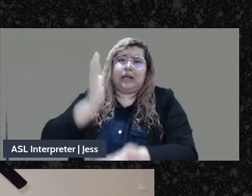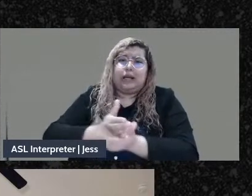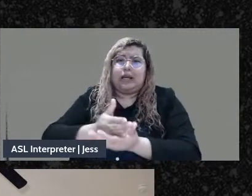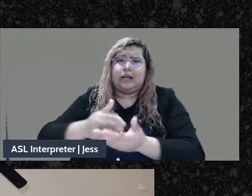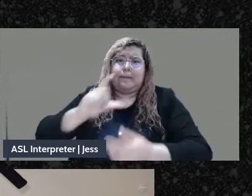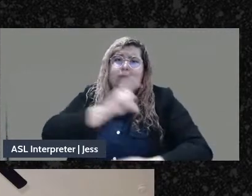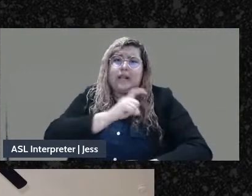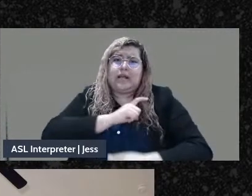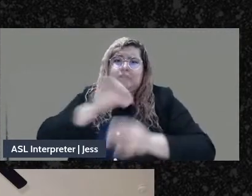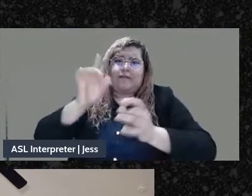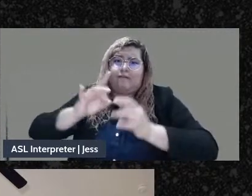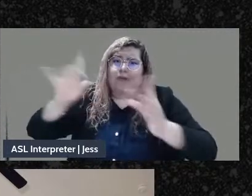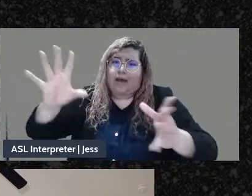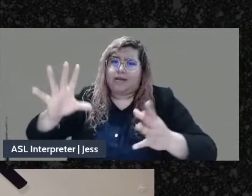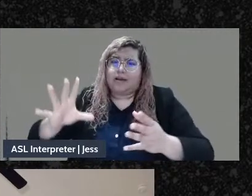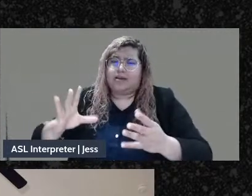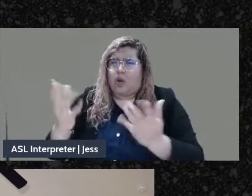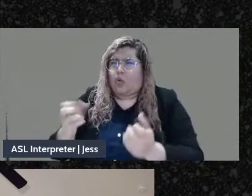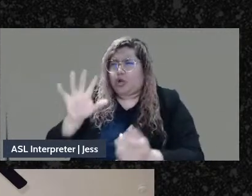so many fronts for so many years.